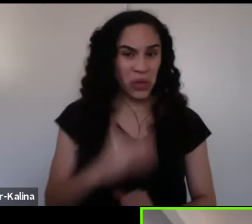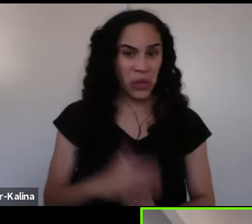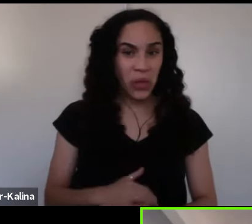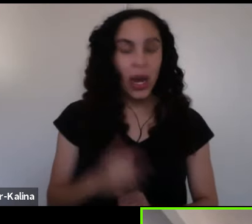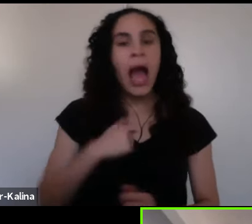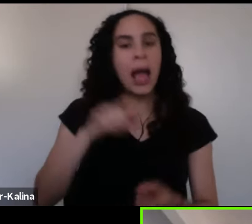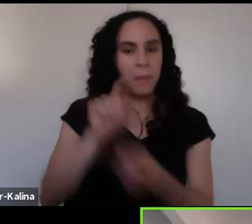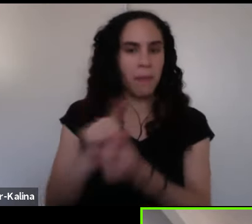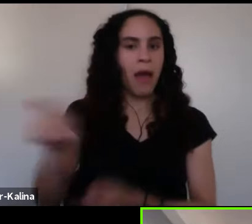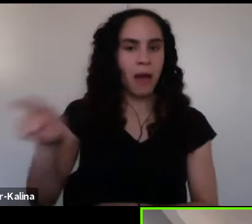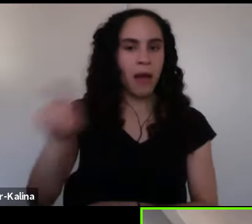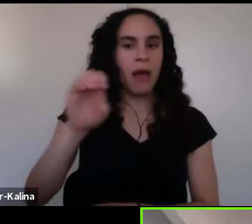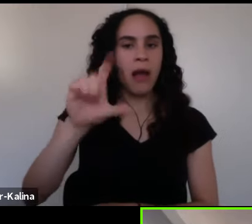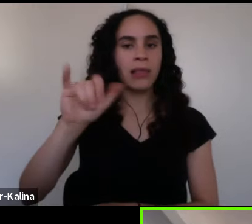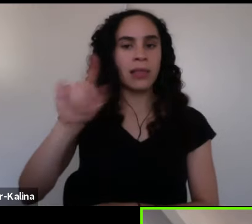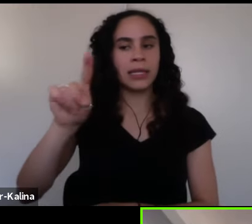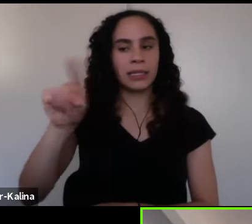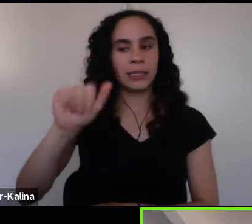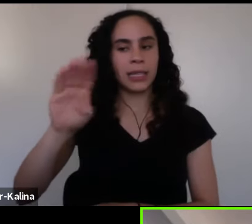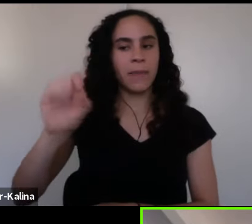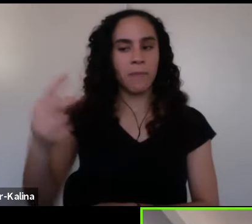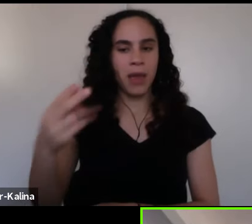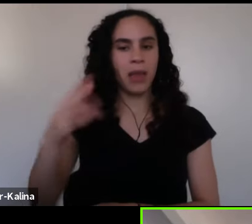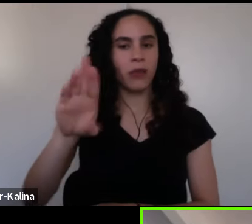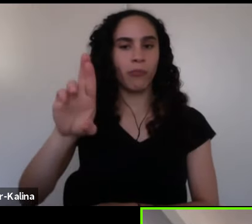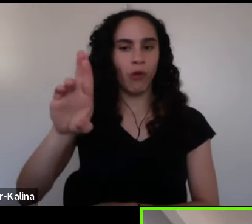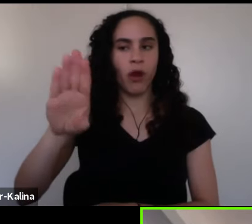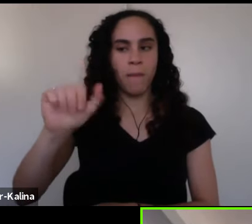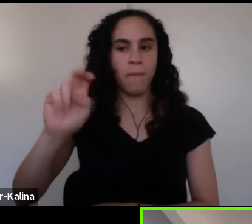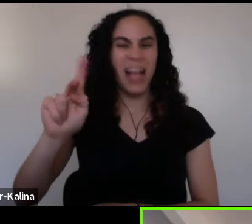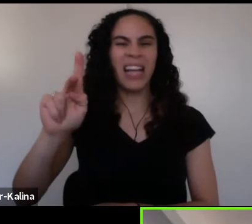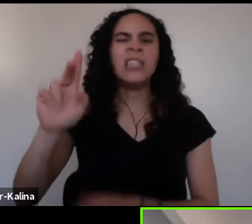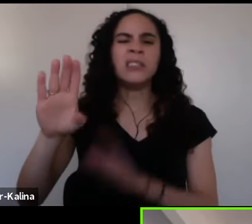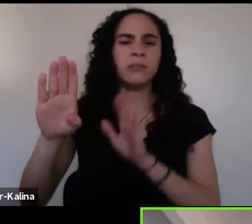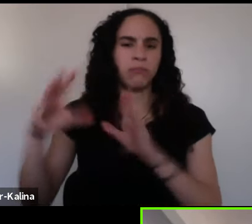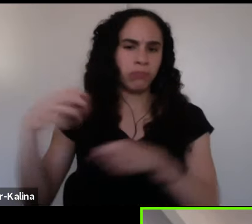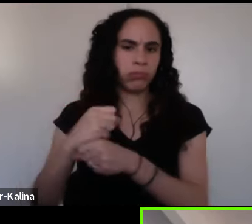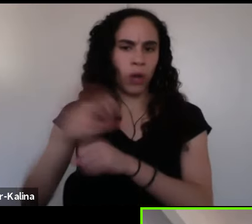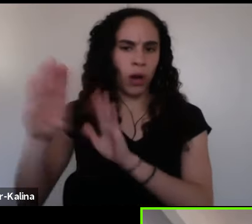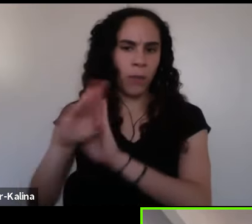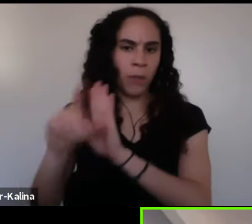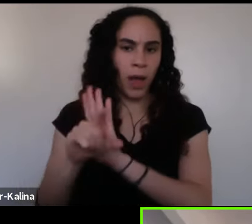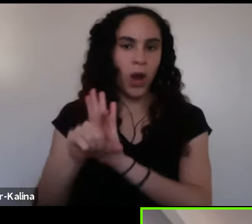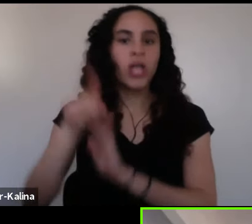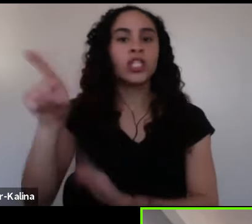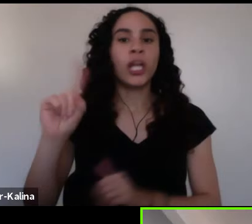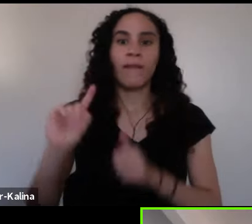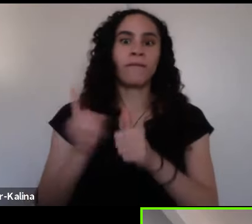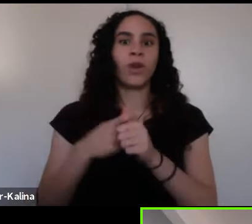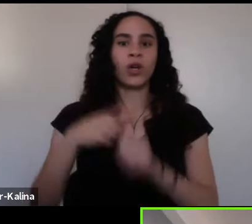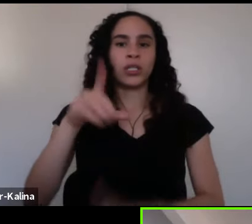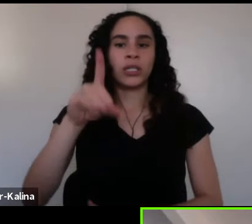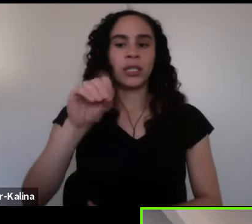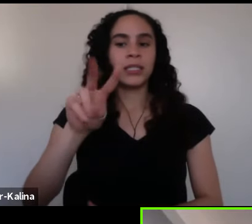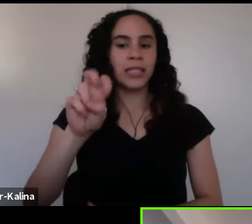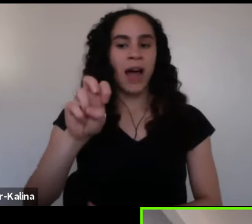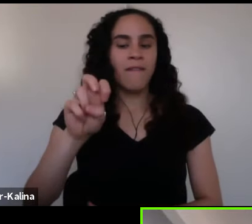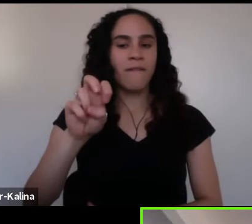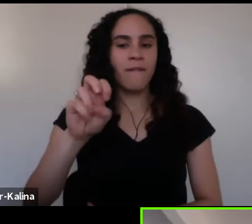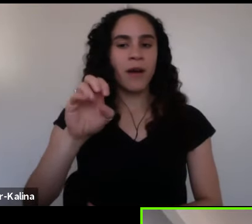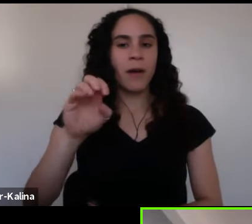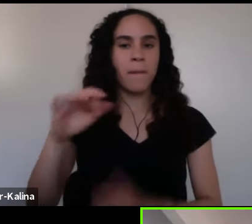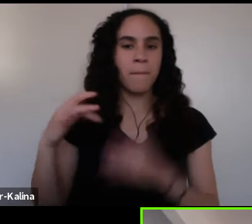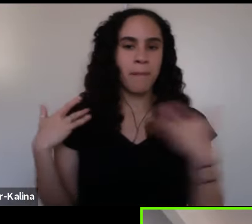phenomenal. A little bit background on Elizabeth Burbank. Elizabeth Burbank was one of the first Dove models ever. She grew up in